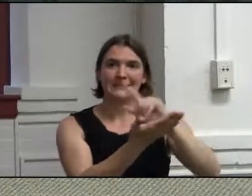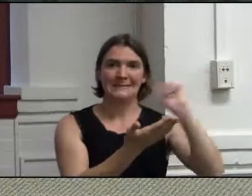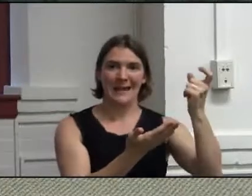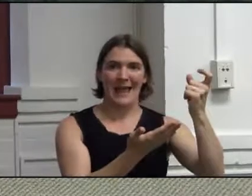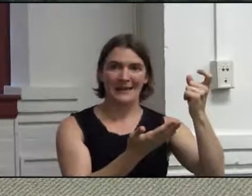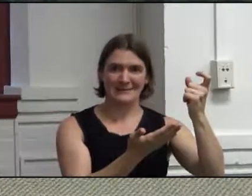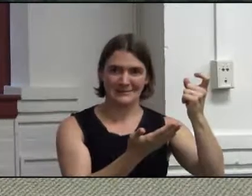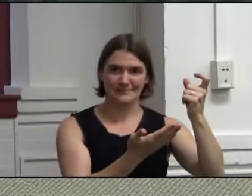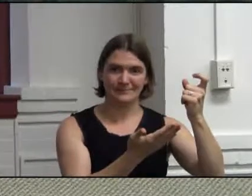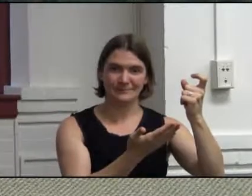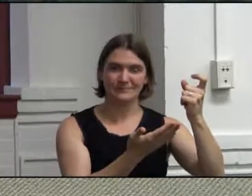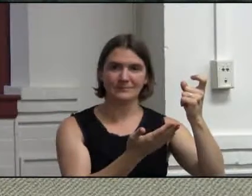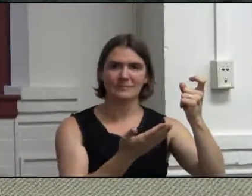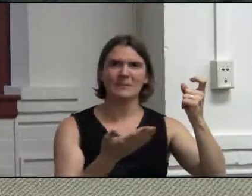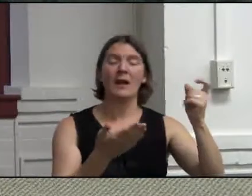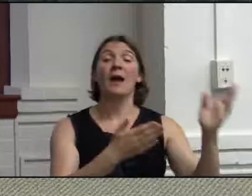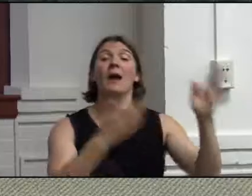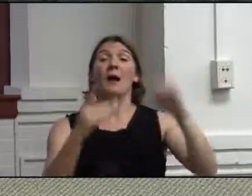additional